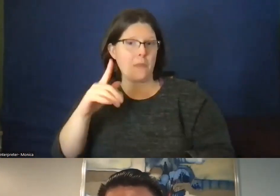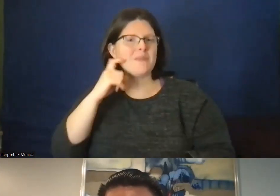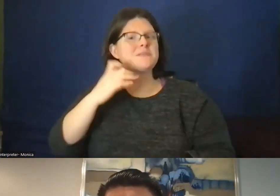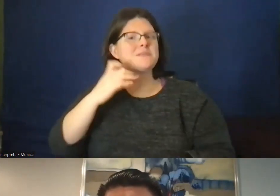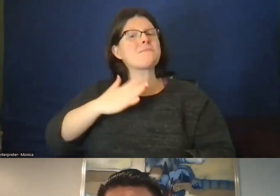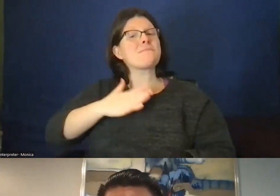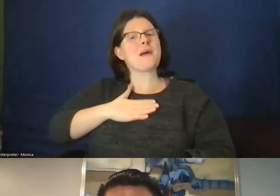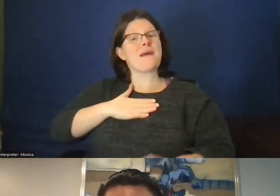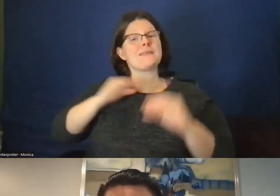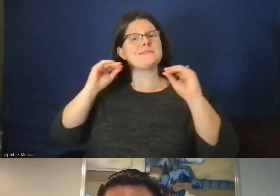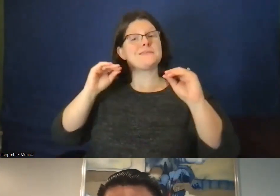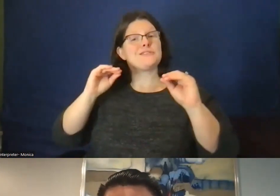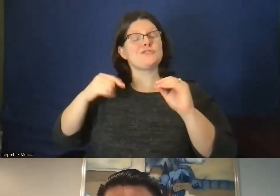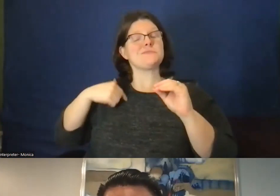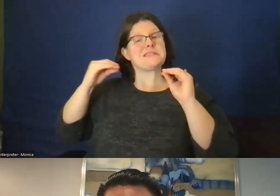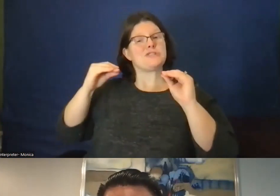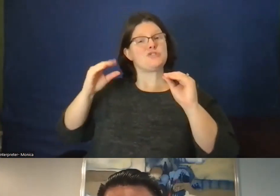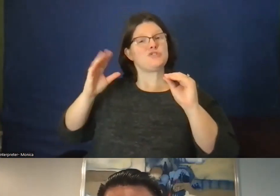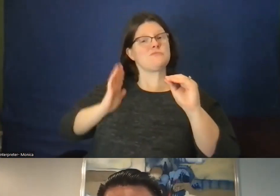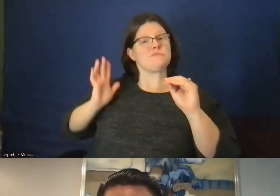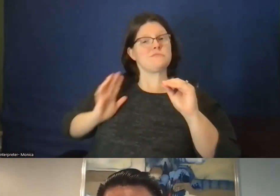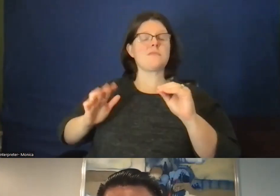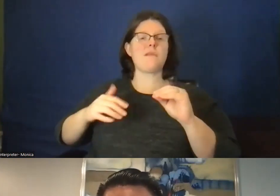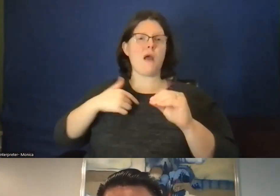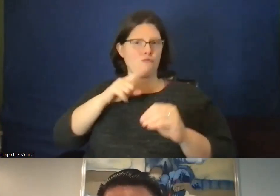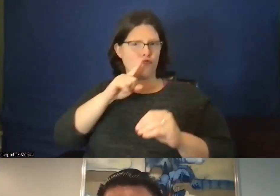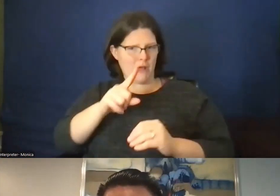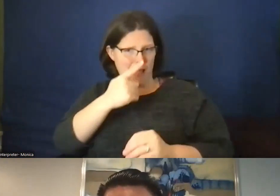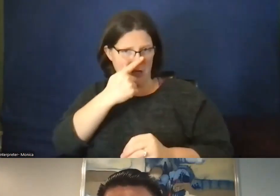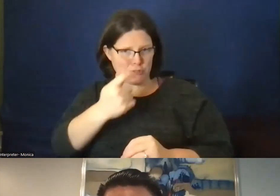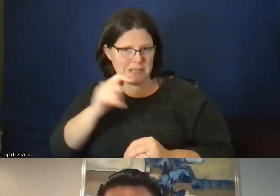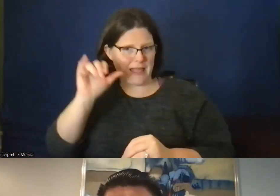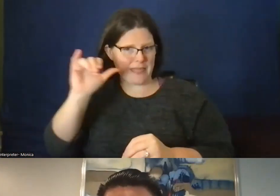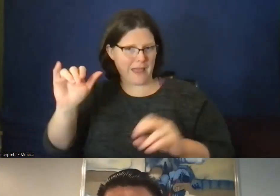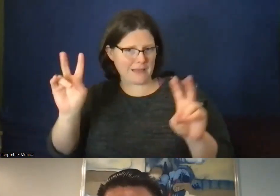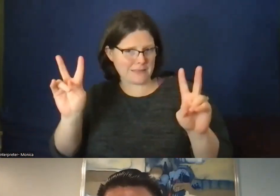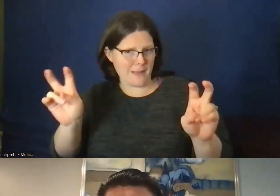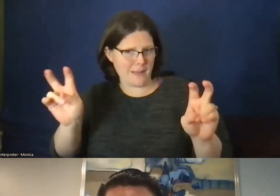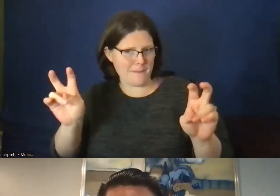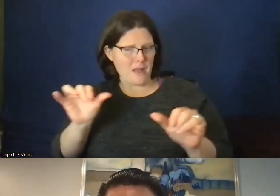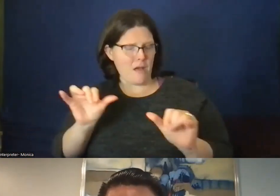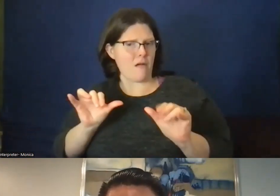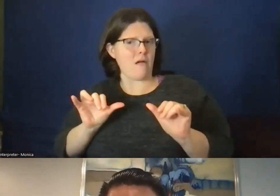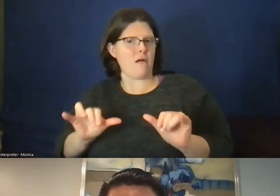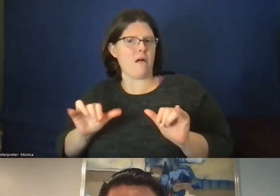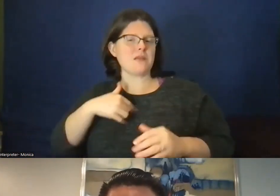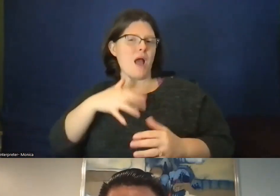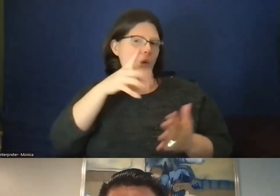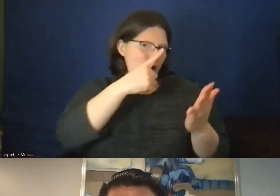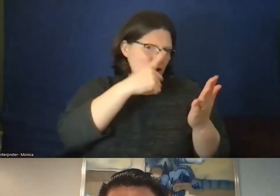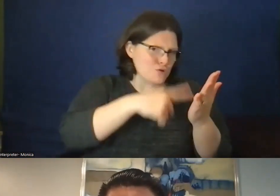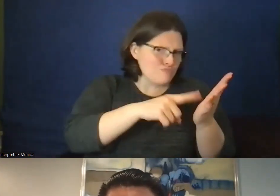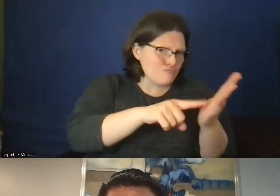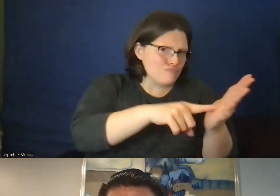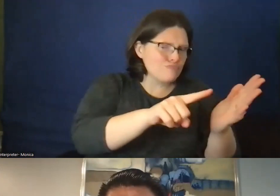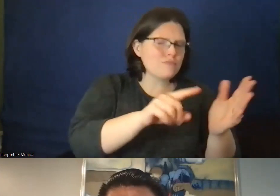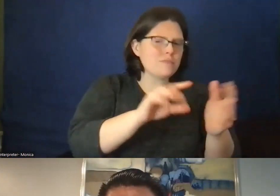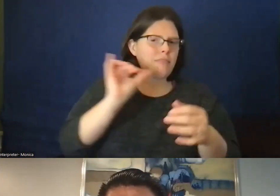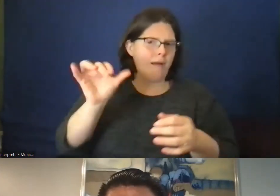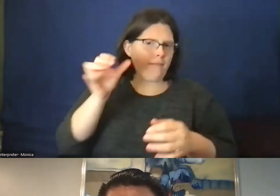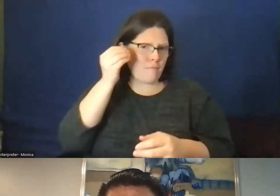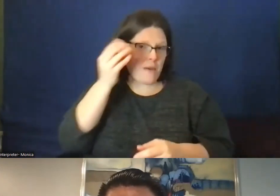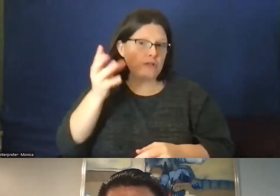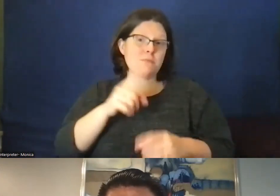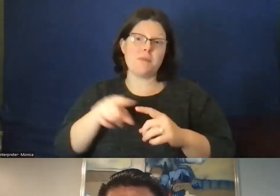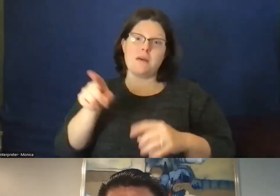background, I'm very much interested in getting into that science. So I'll check that out, but I agree with the